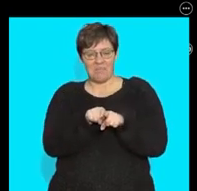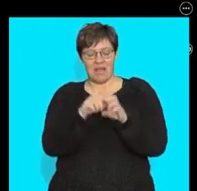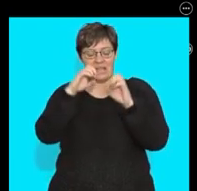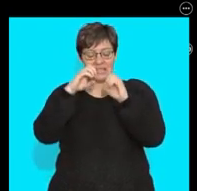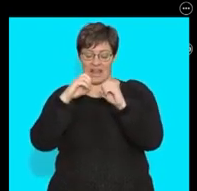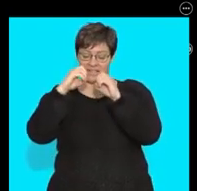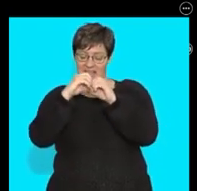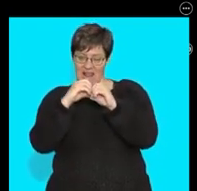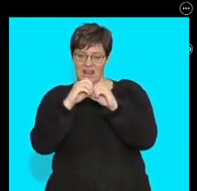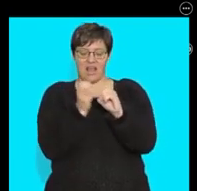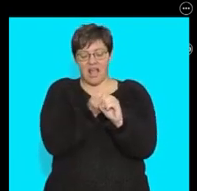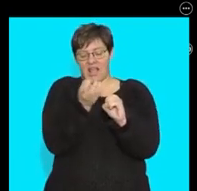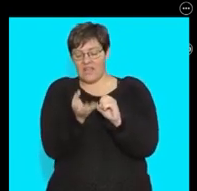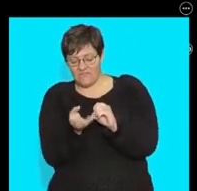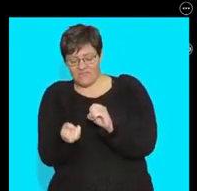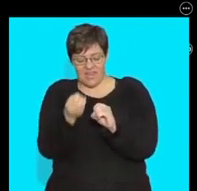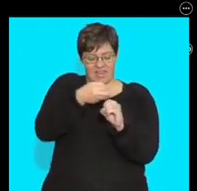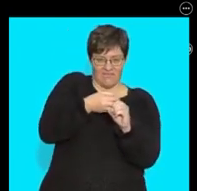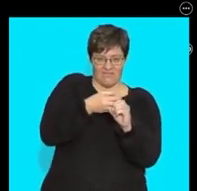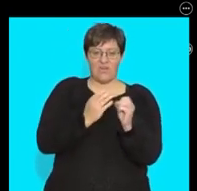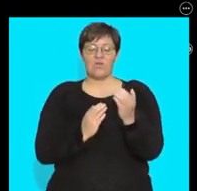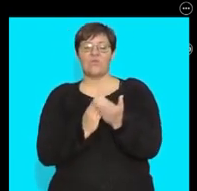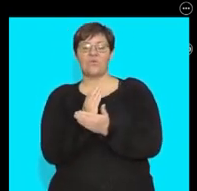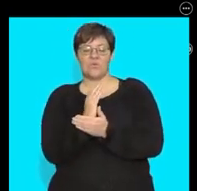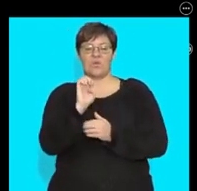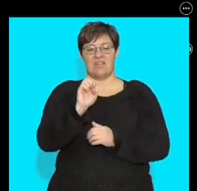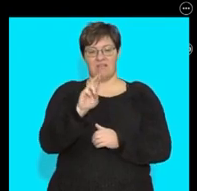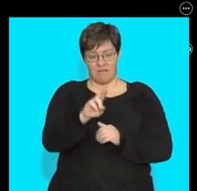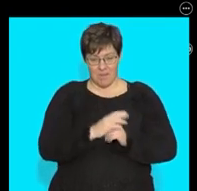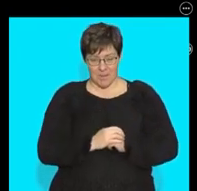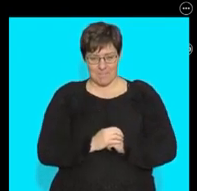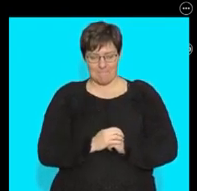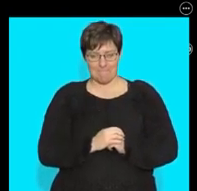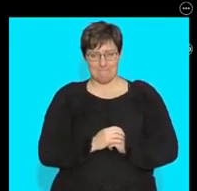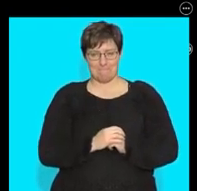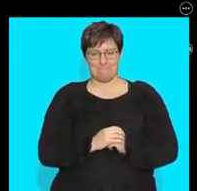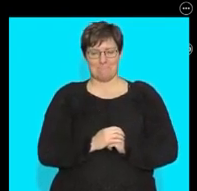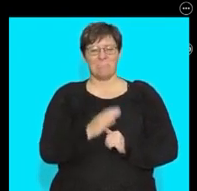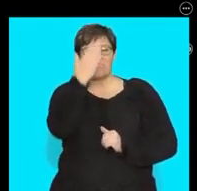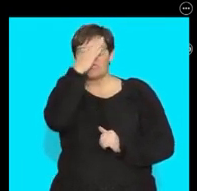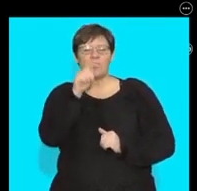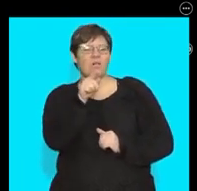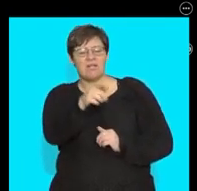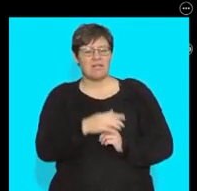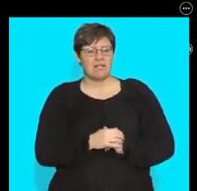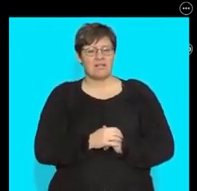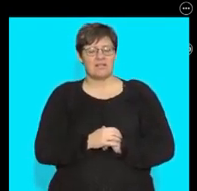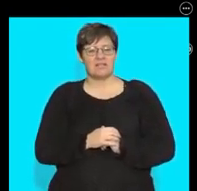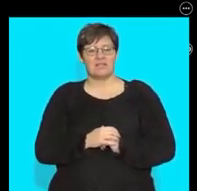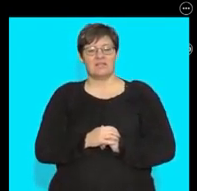things between the cells with this endoplasmic reticulum. Now, I'm sure you're also